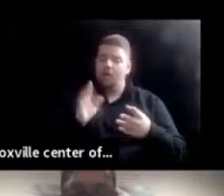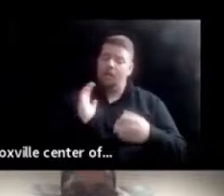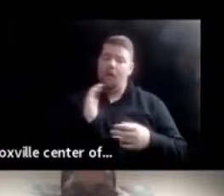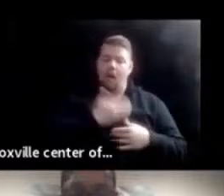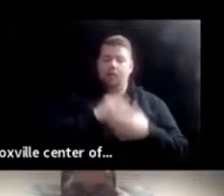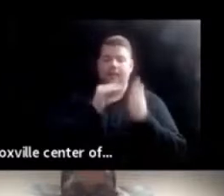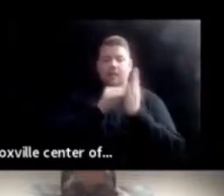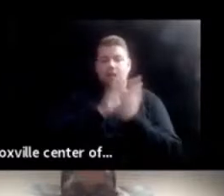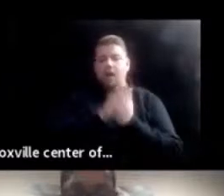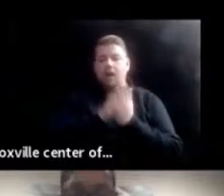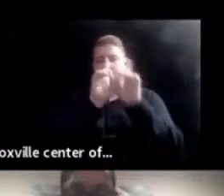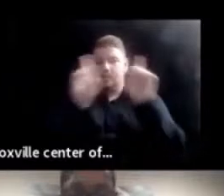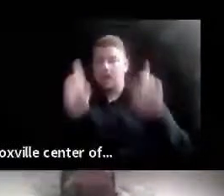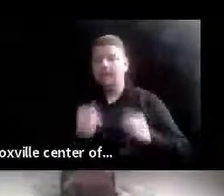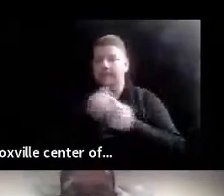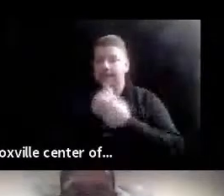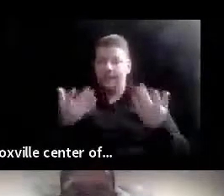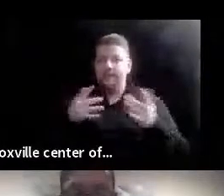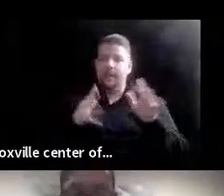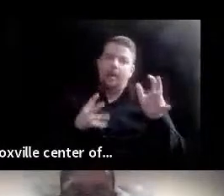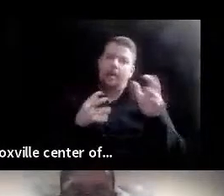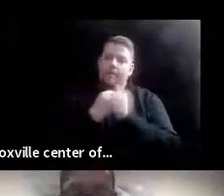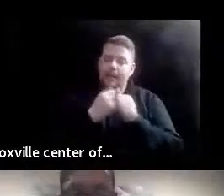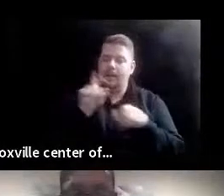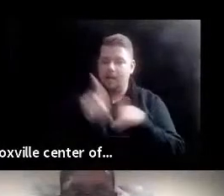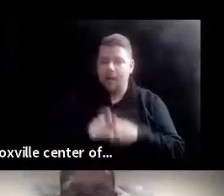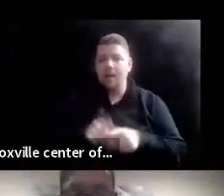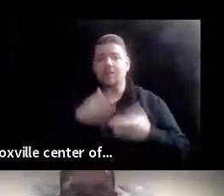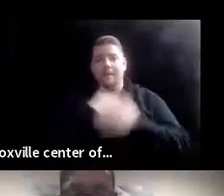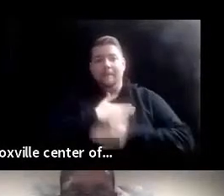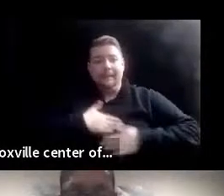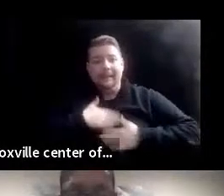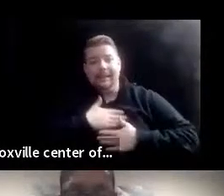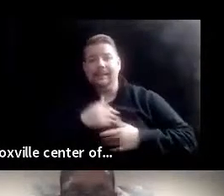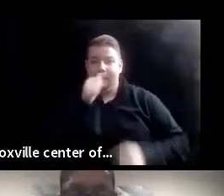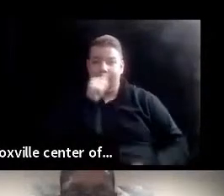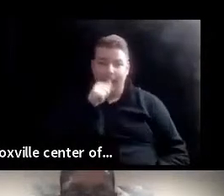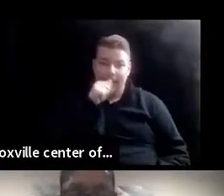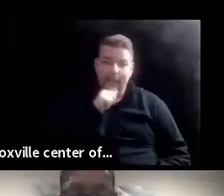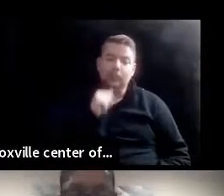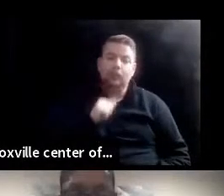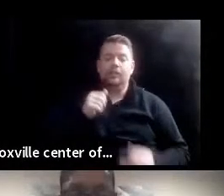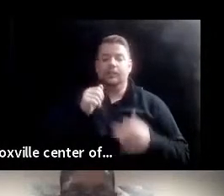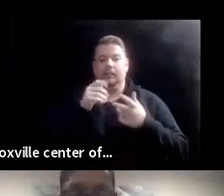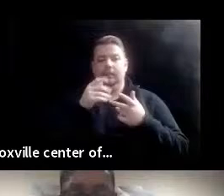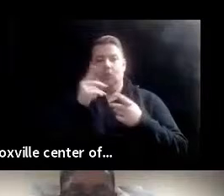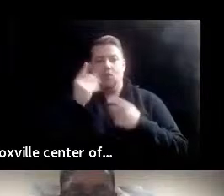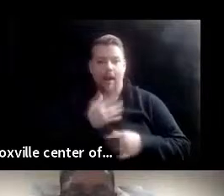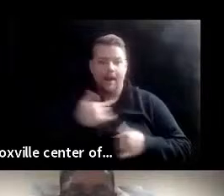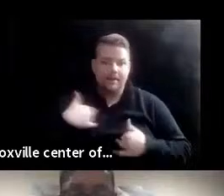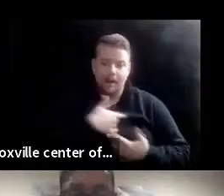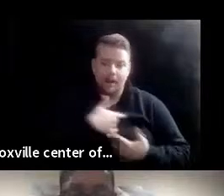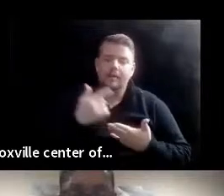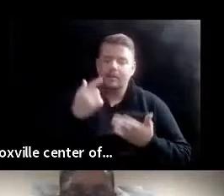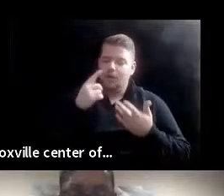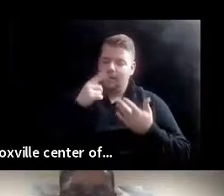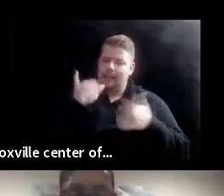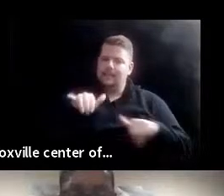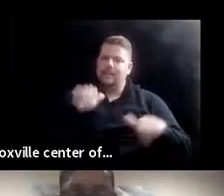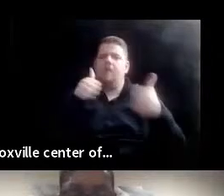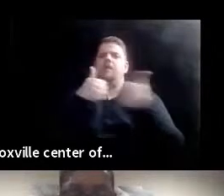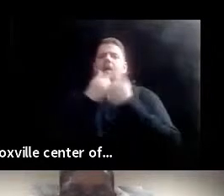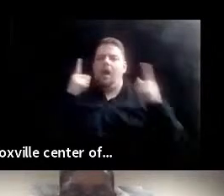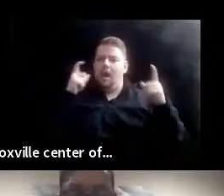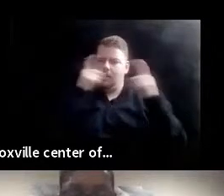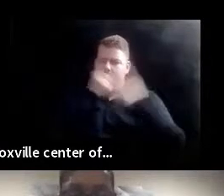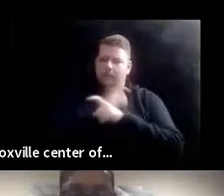our documents up to date. So we asked for some patience and grace, because that's a lot of information and it's a big, complicated